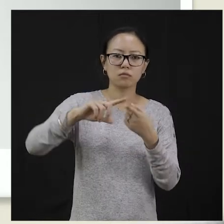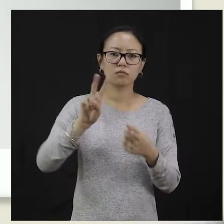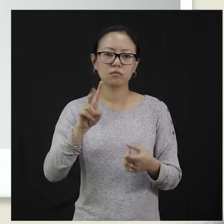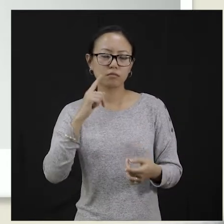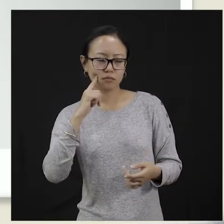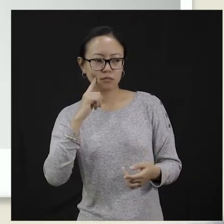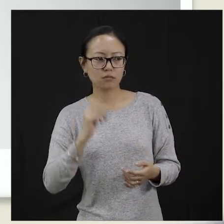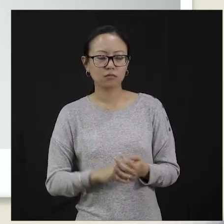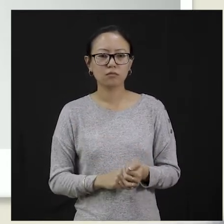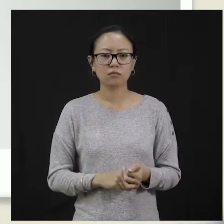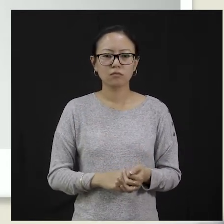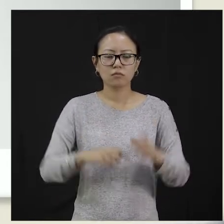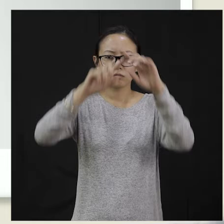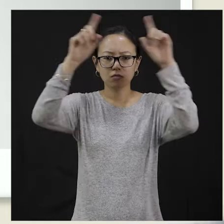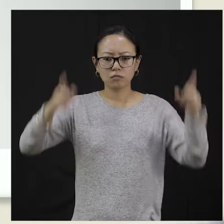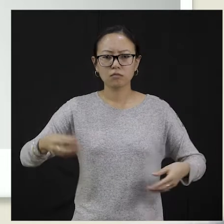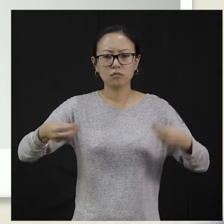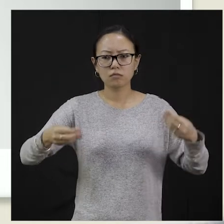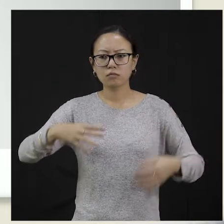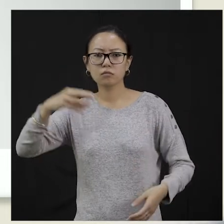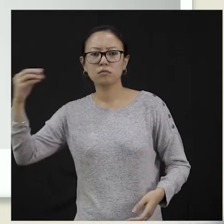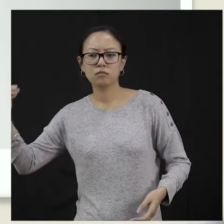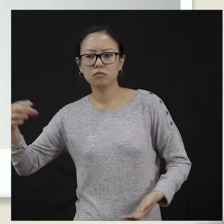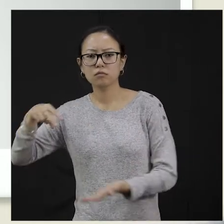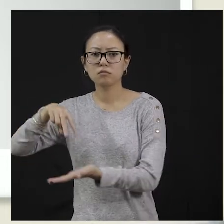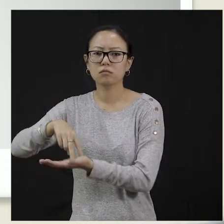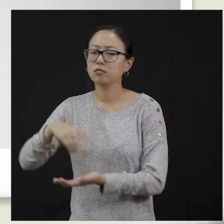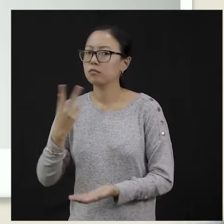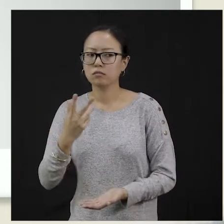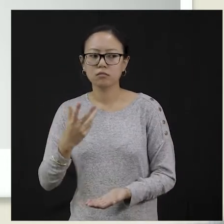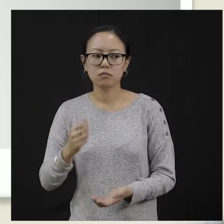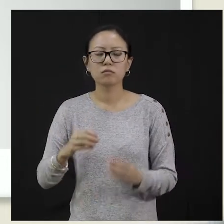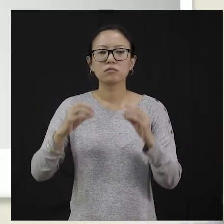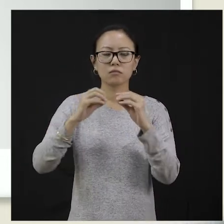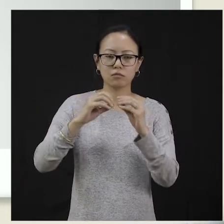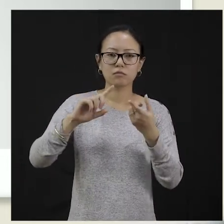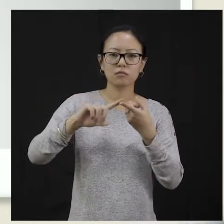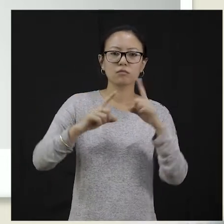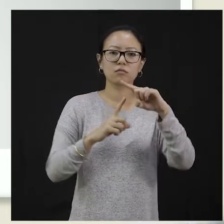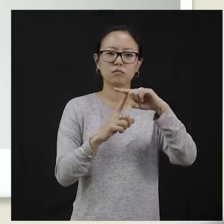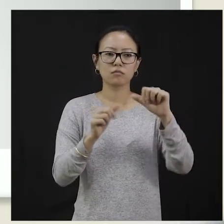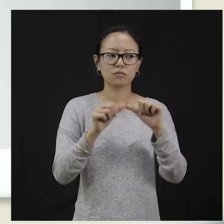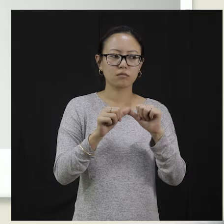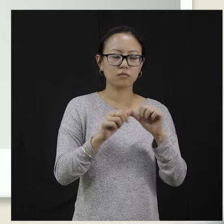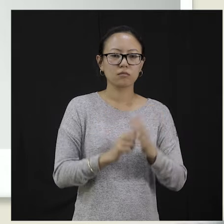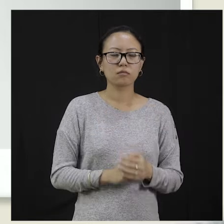shop. Inside, outside. Right? Inside, outside.